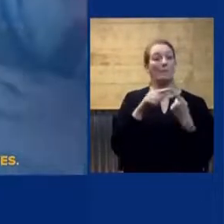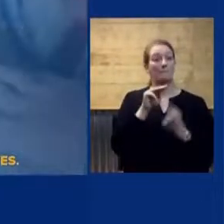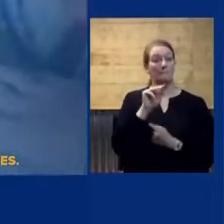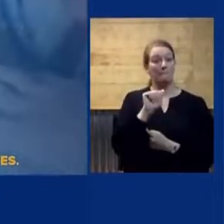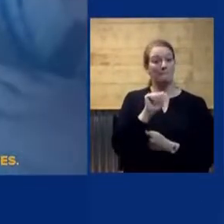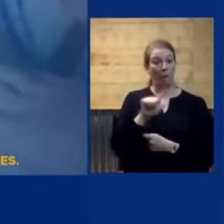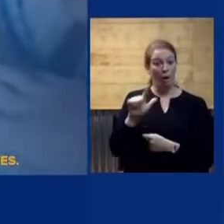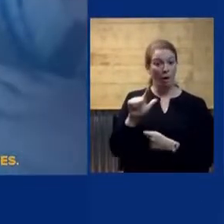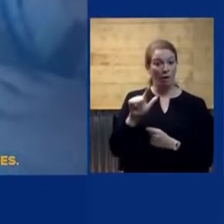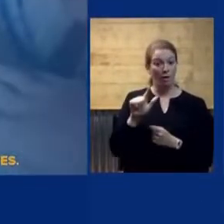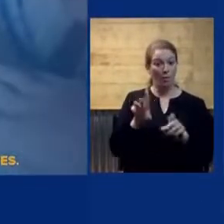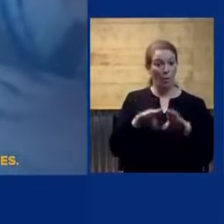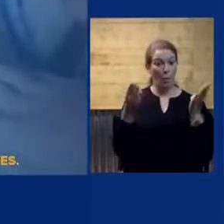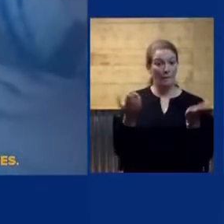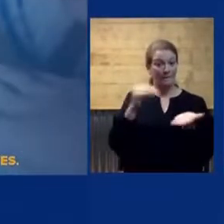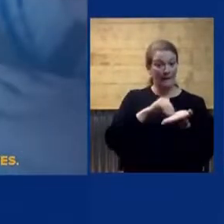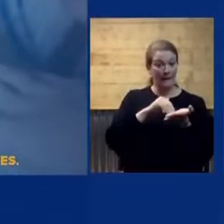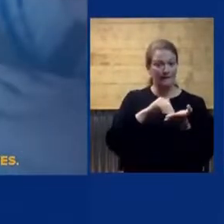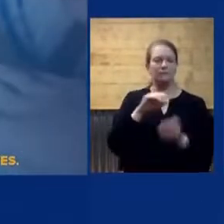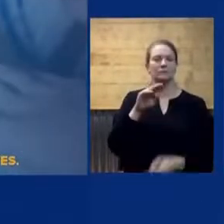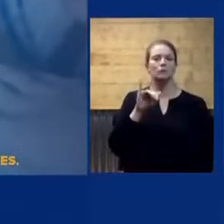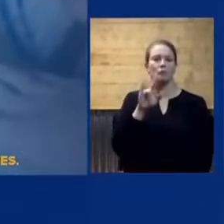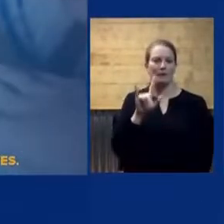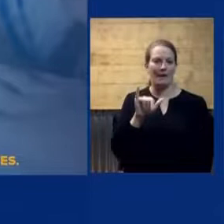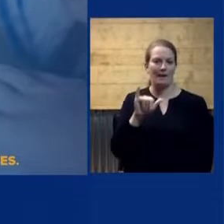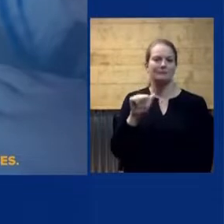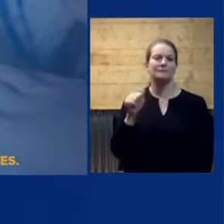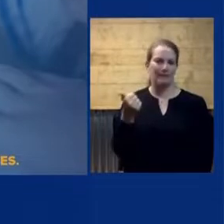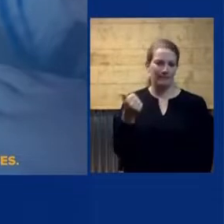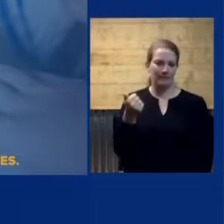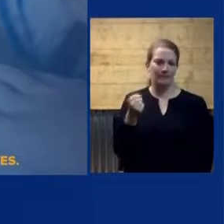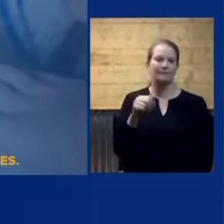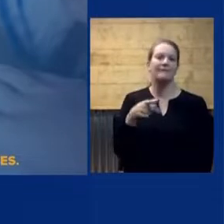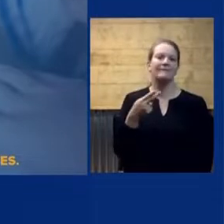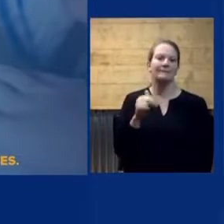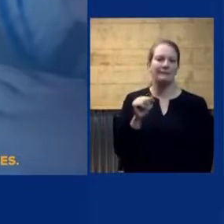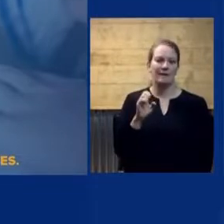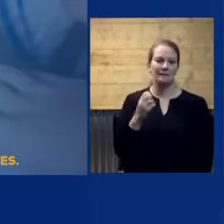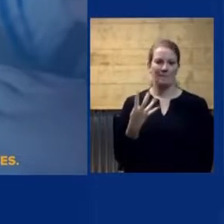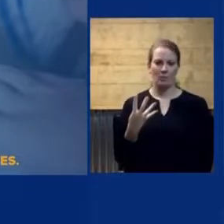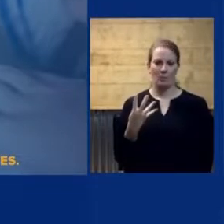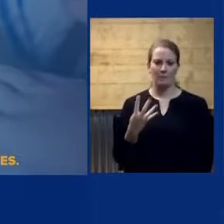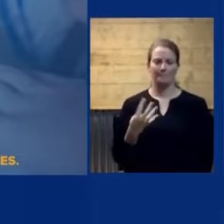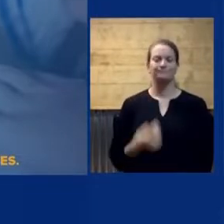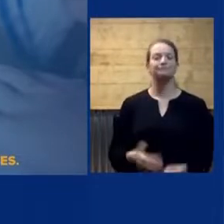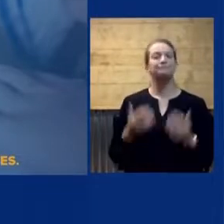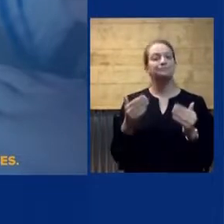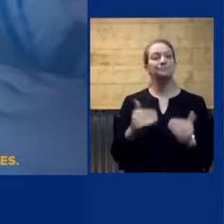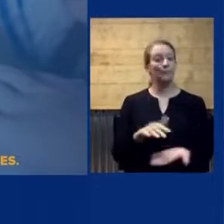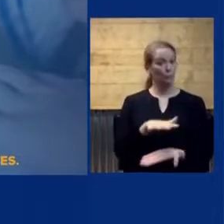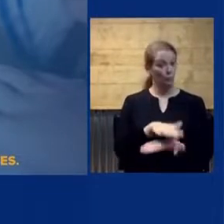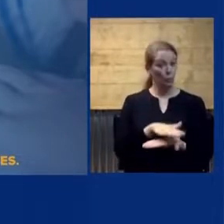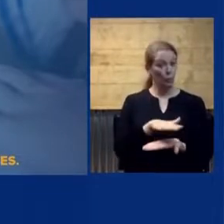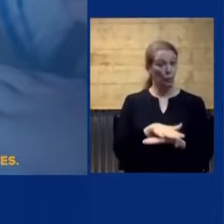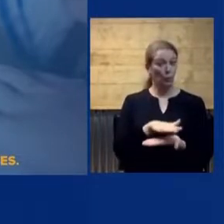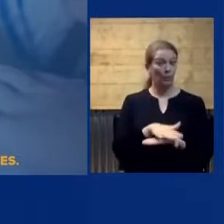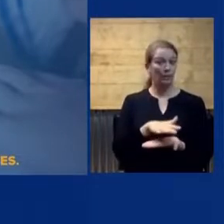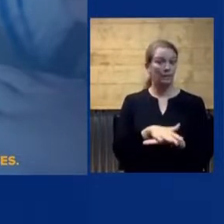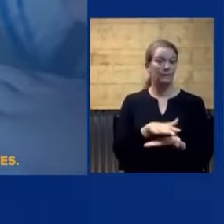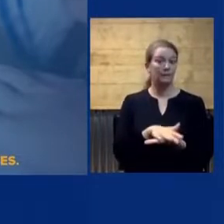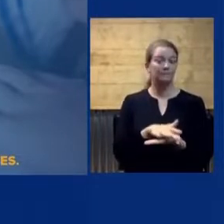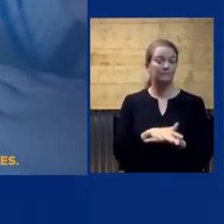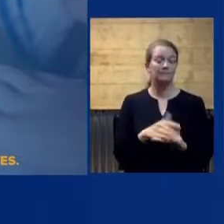4. On schools, we are, and we have been consulting all